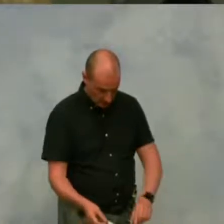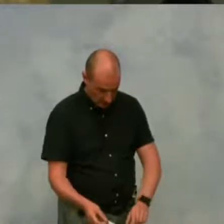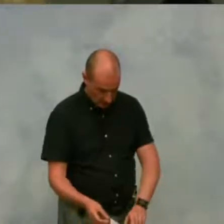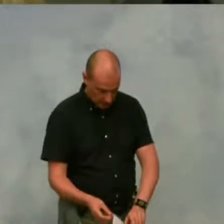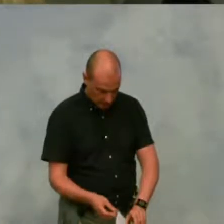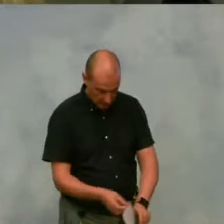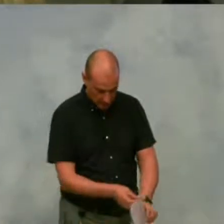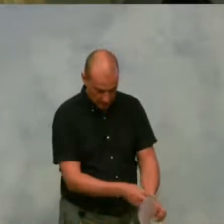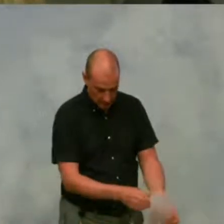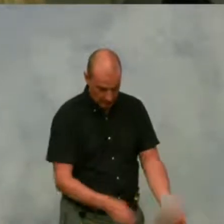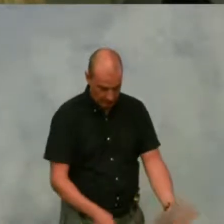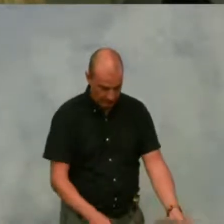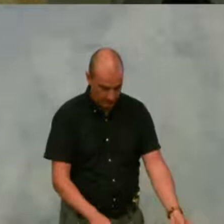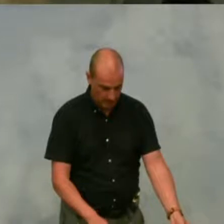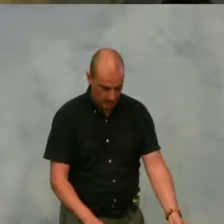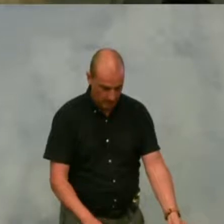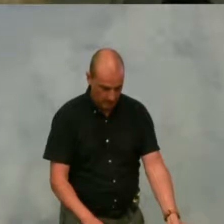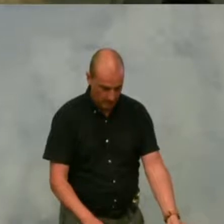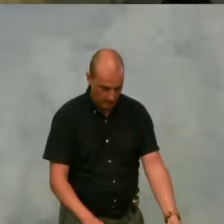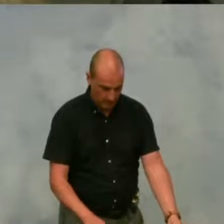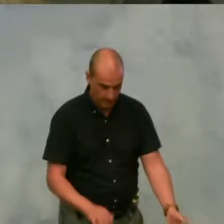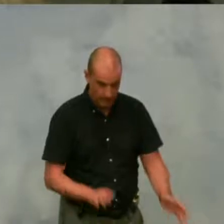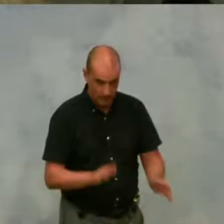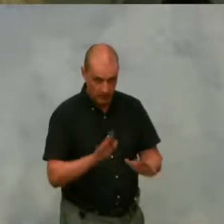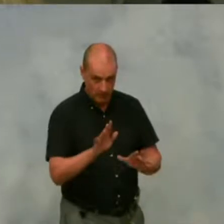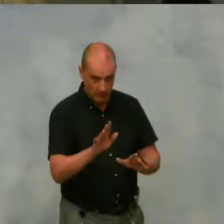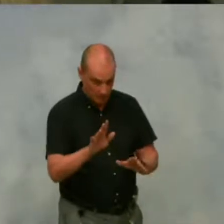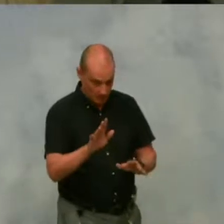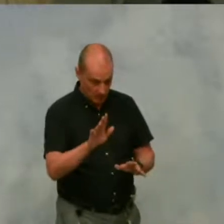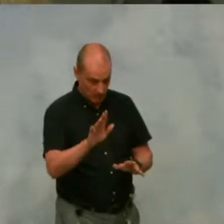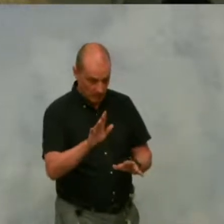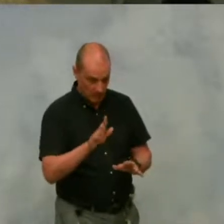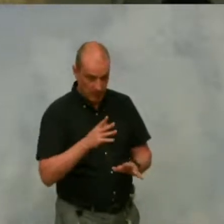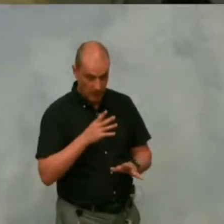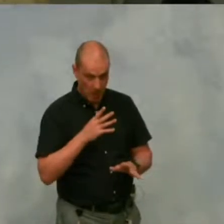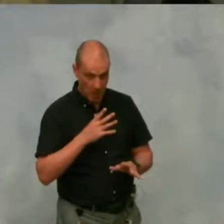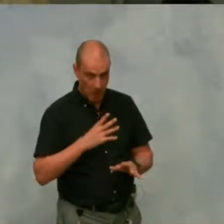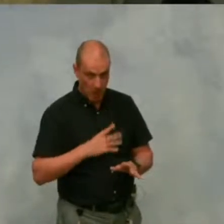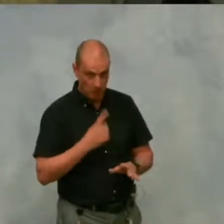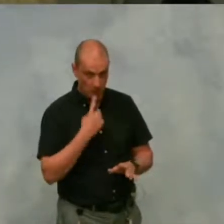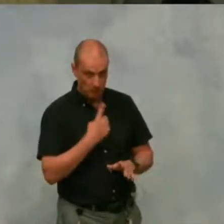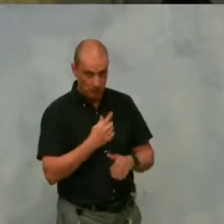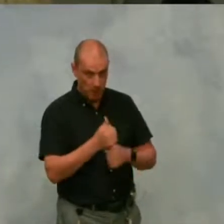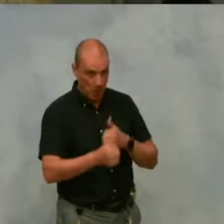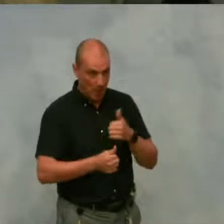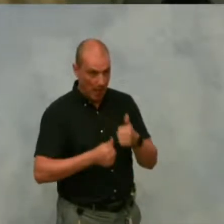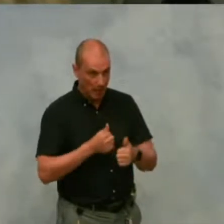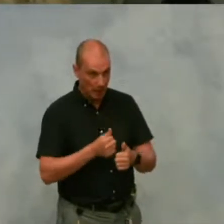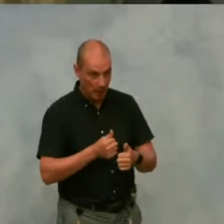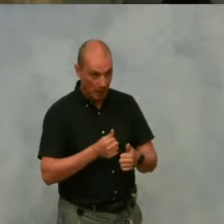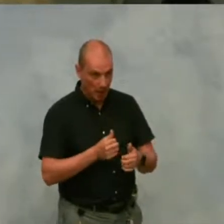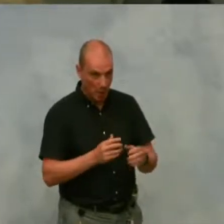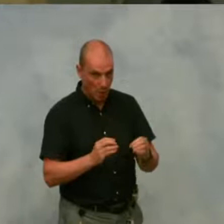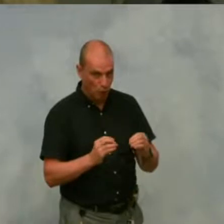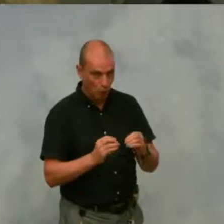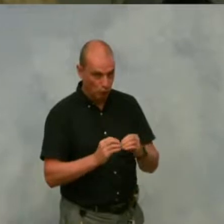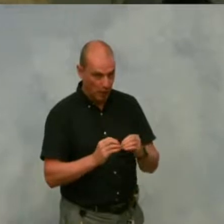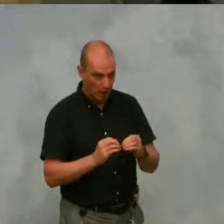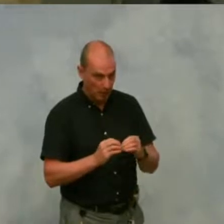I would just like to compliment Brian and this report. It is